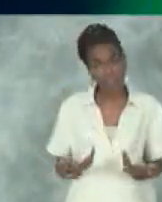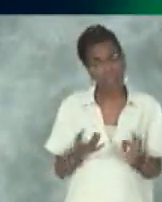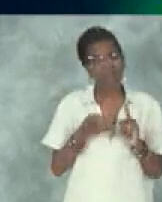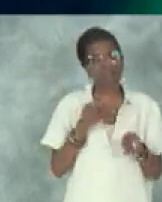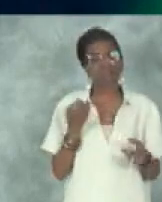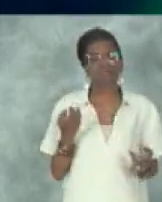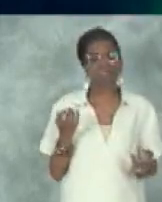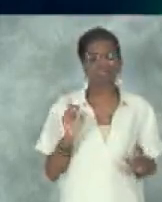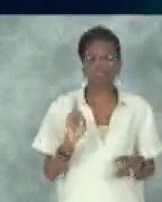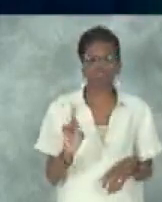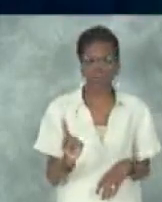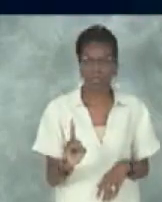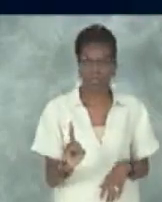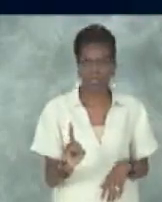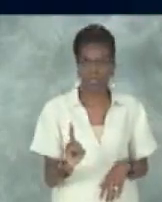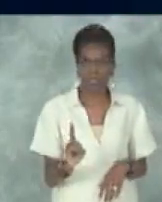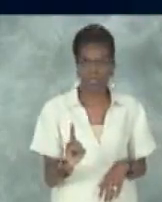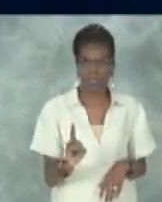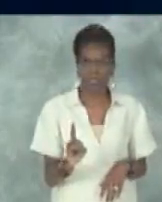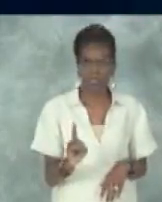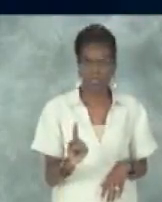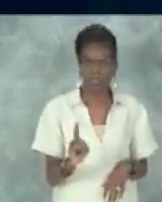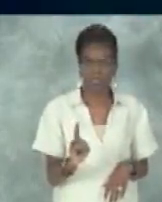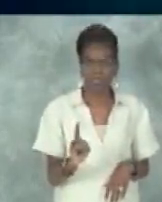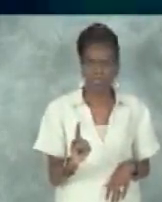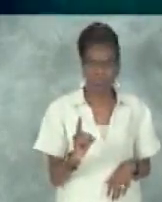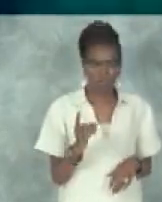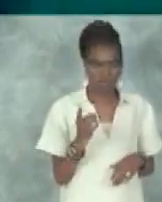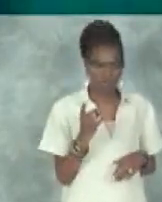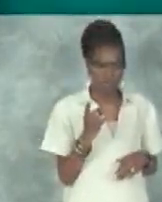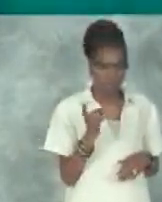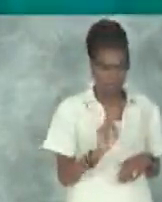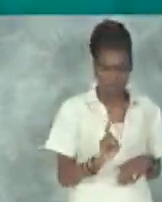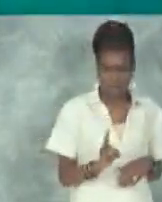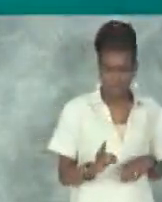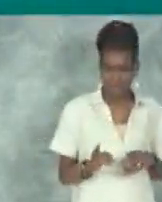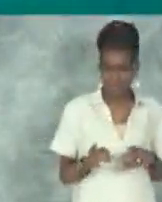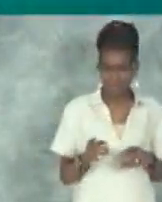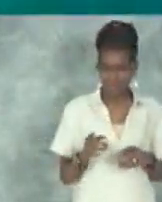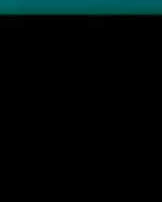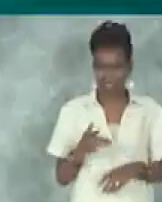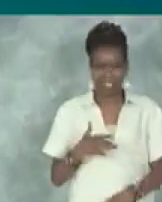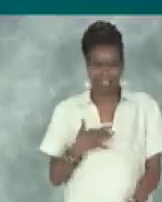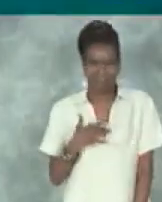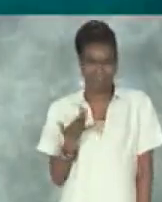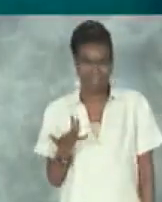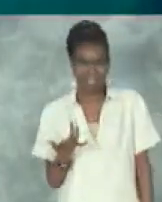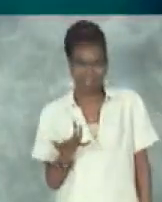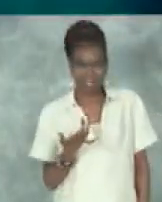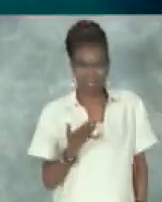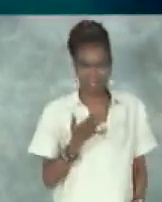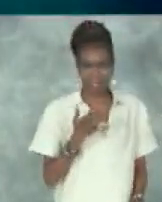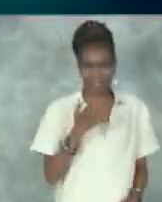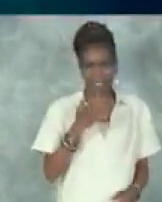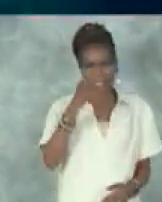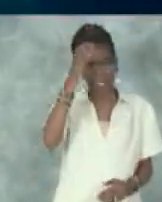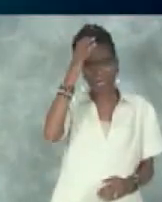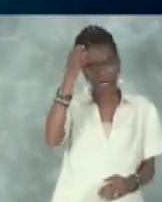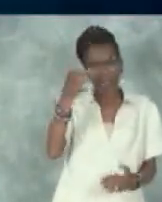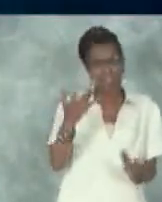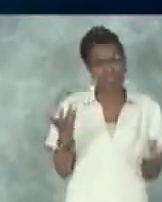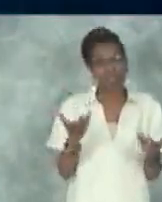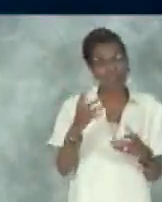from? Where do you derive that sense that you're going to make it? There's a concept called hope